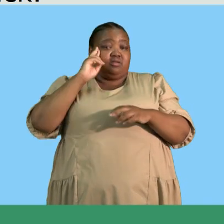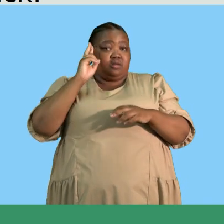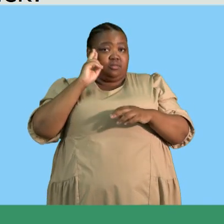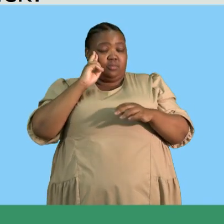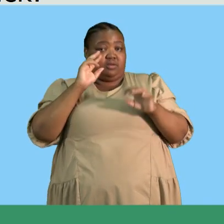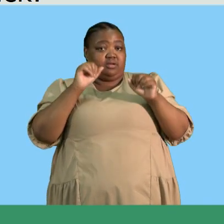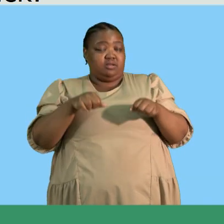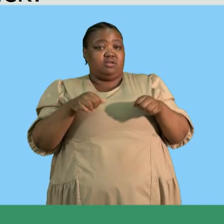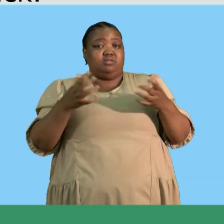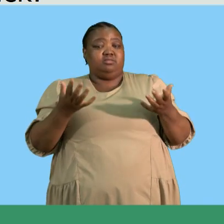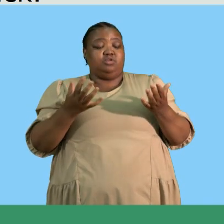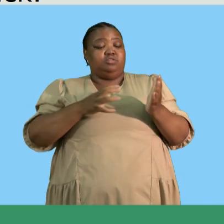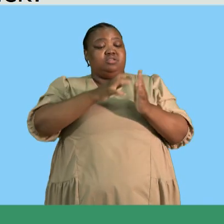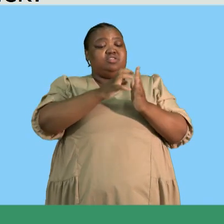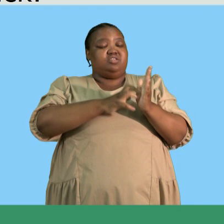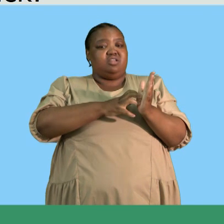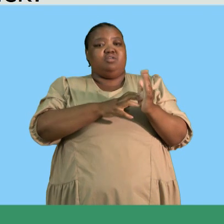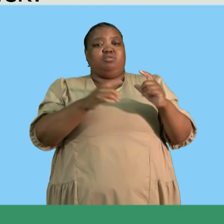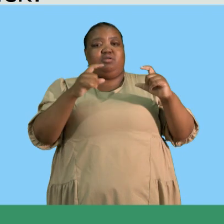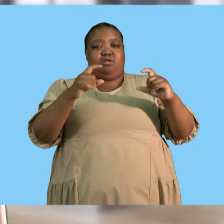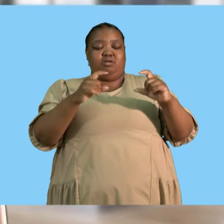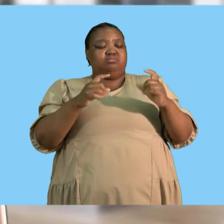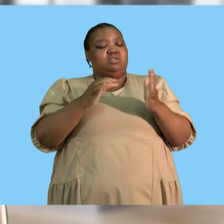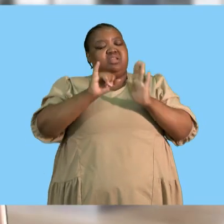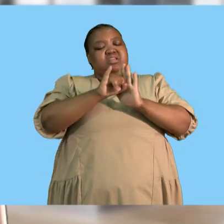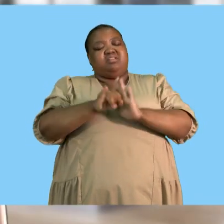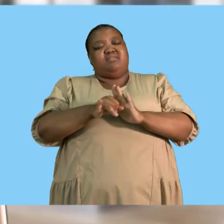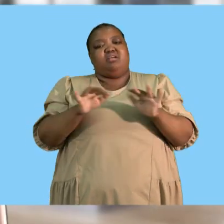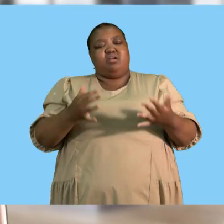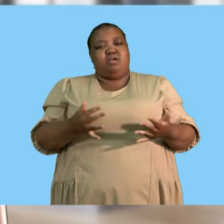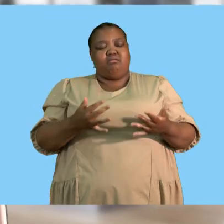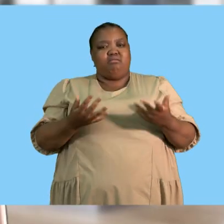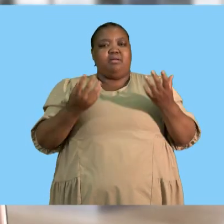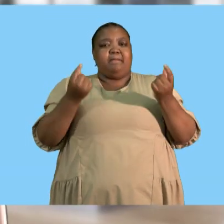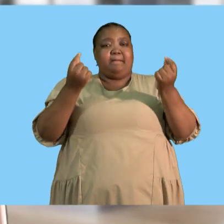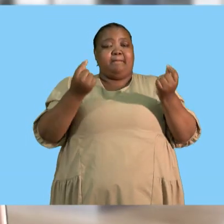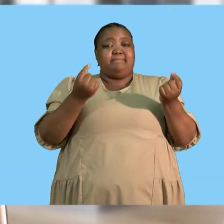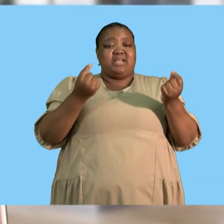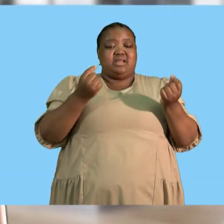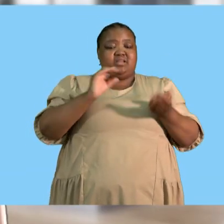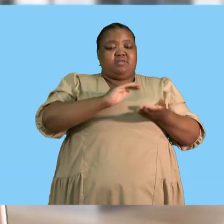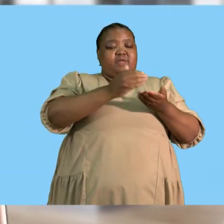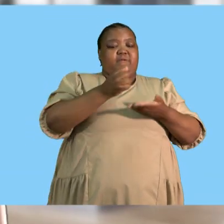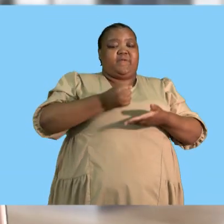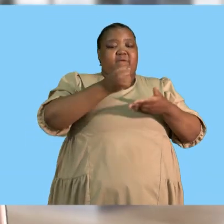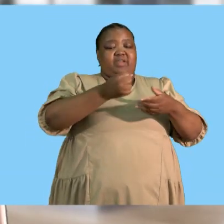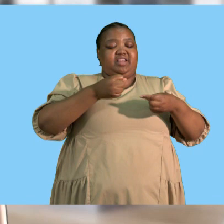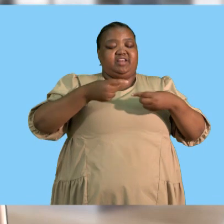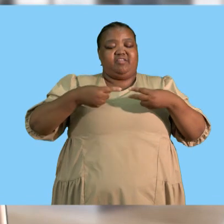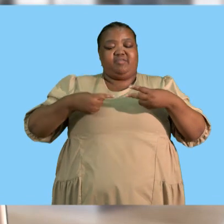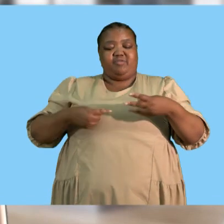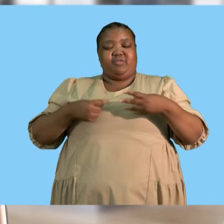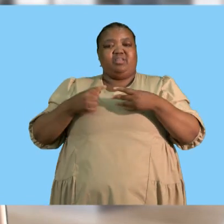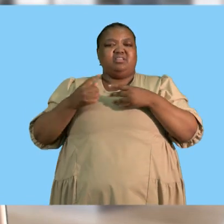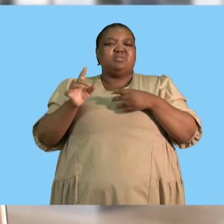11s, that for you to identify in the scenario, you must know the different types of funding that exist. Now,